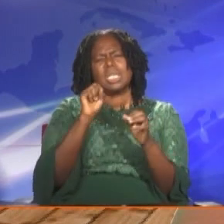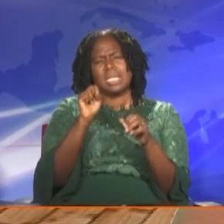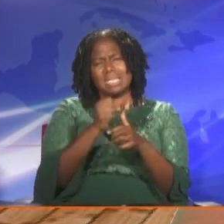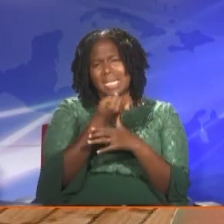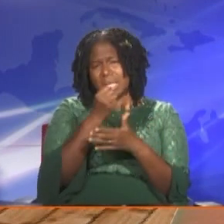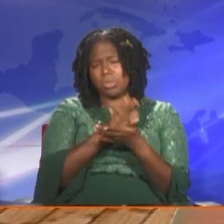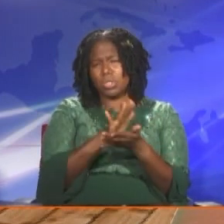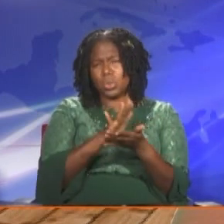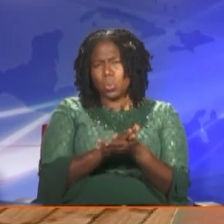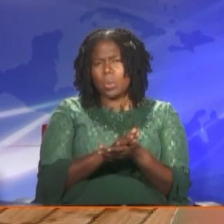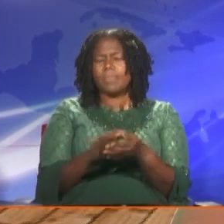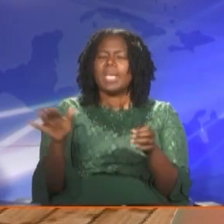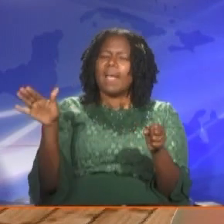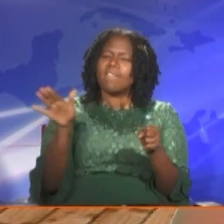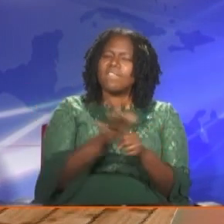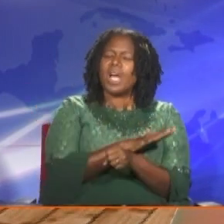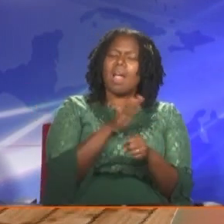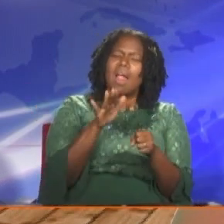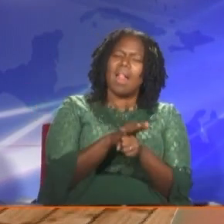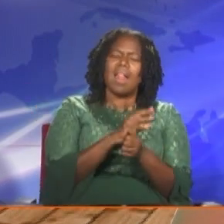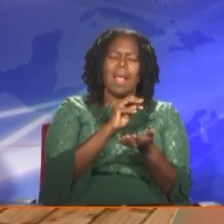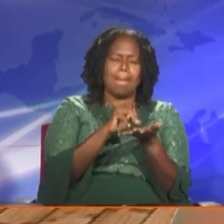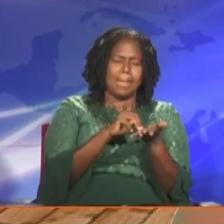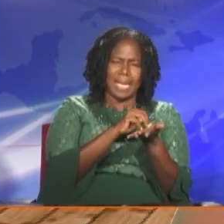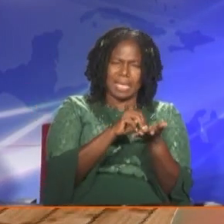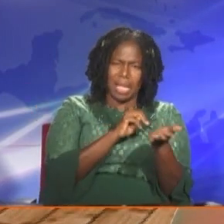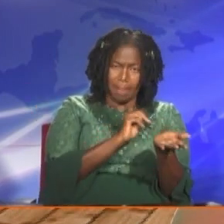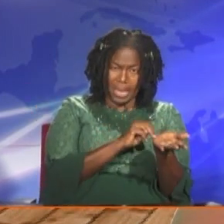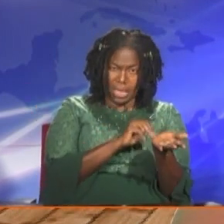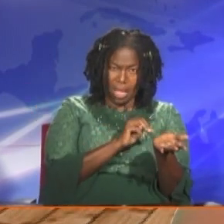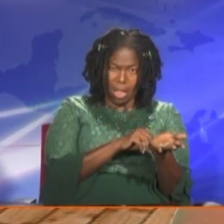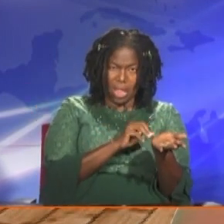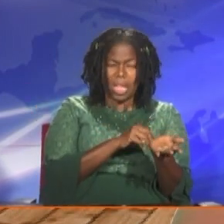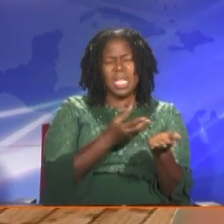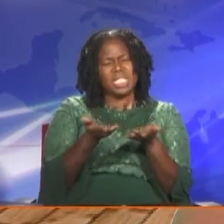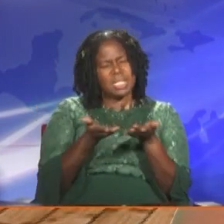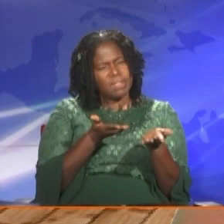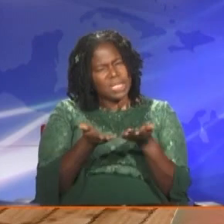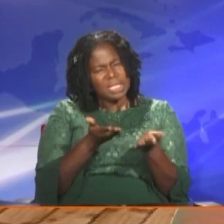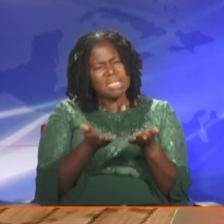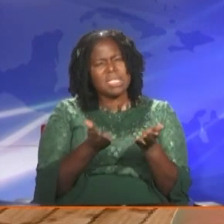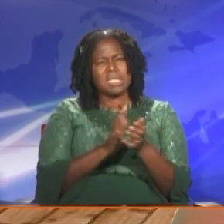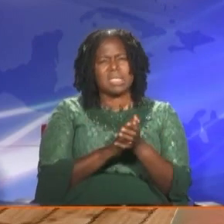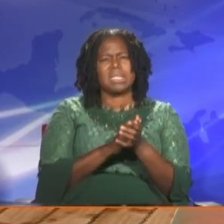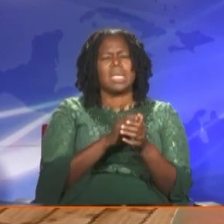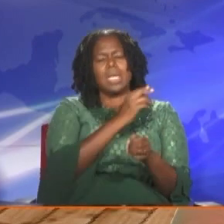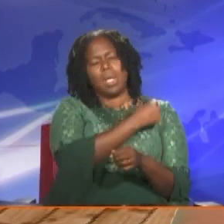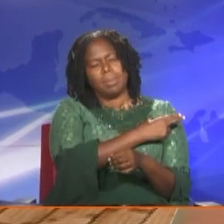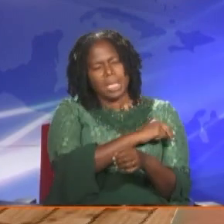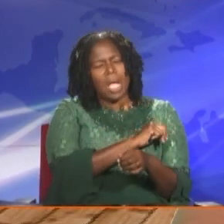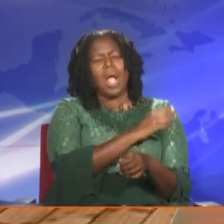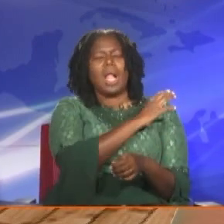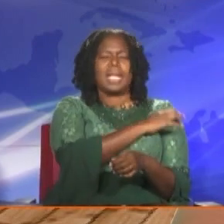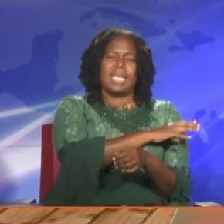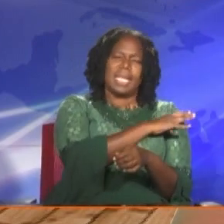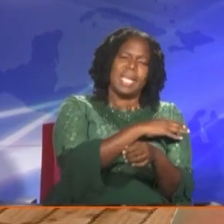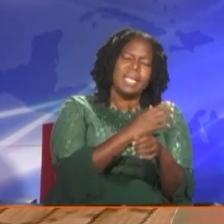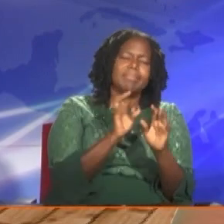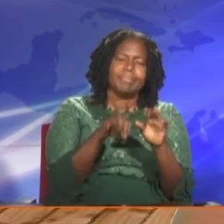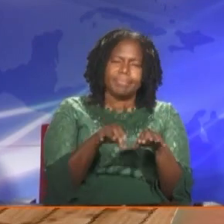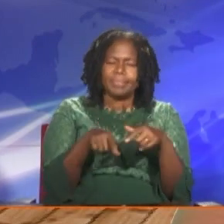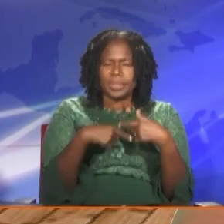medical services. But when children or families are so